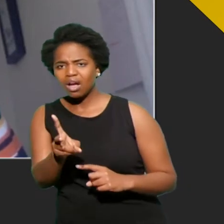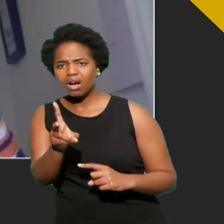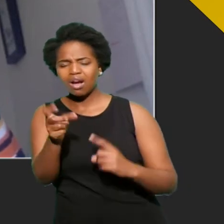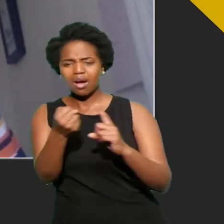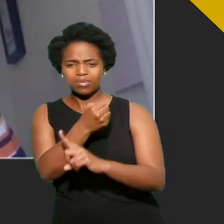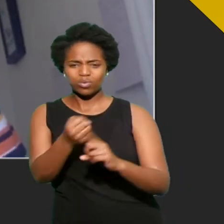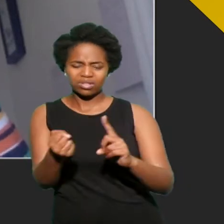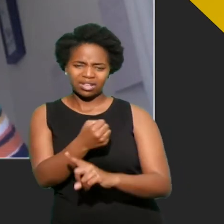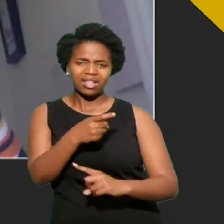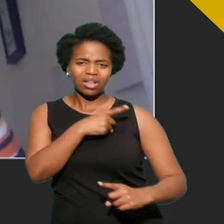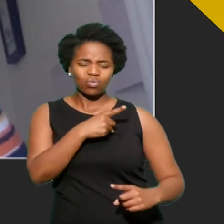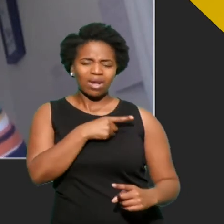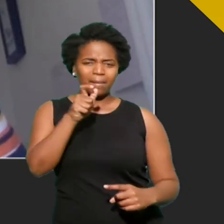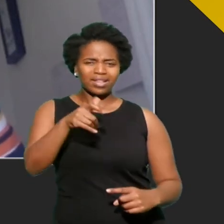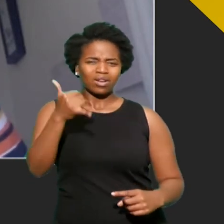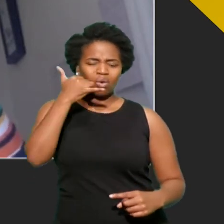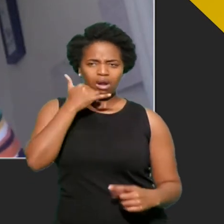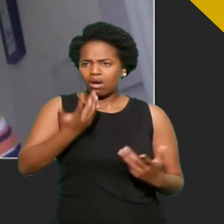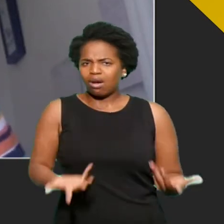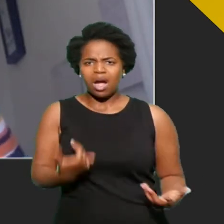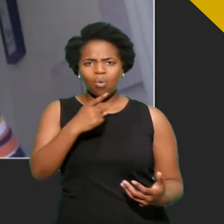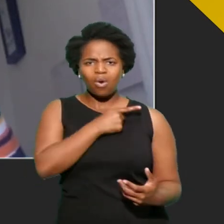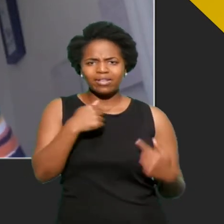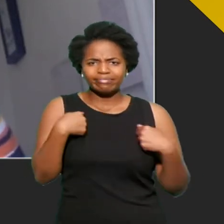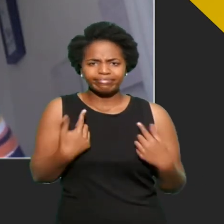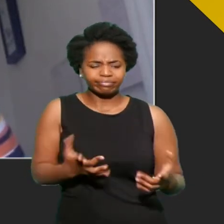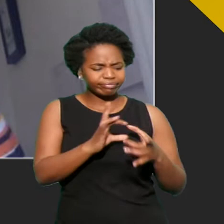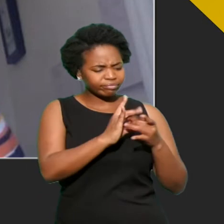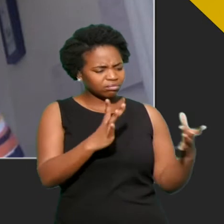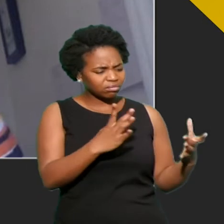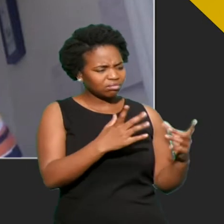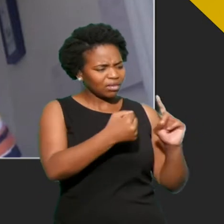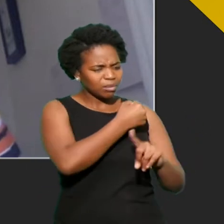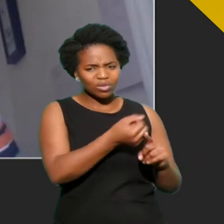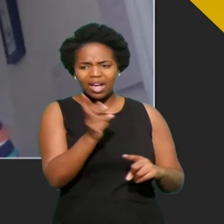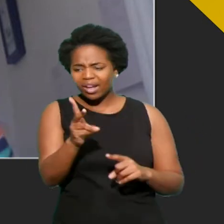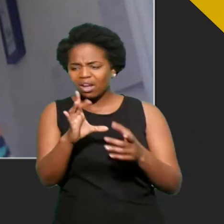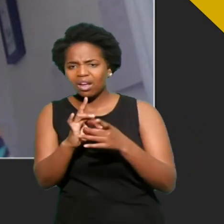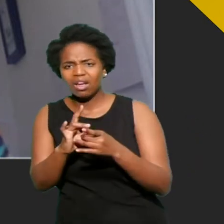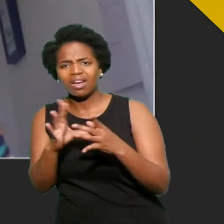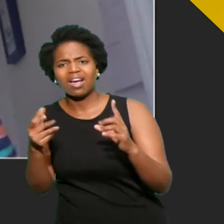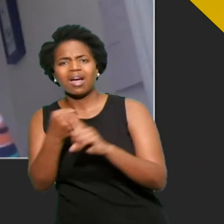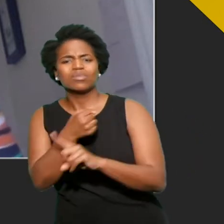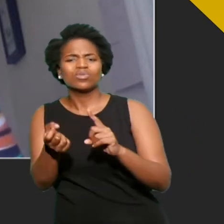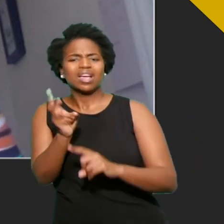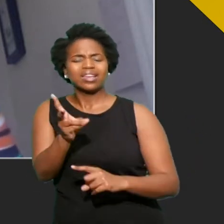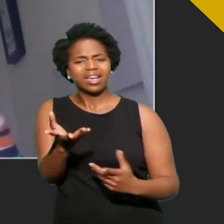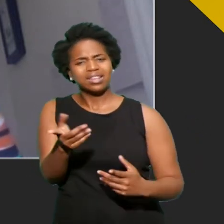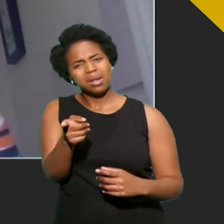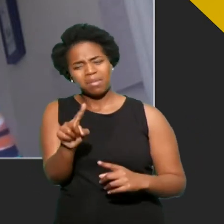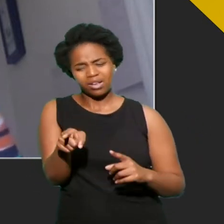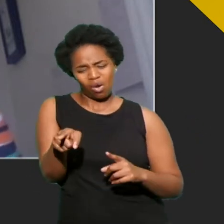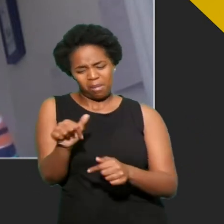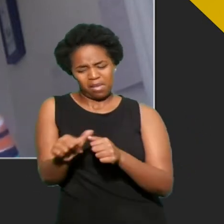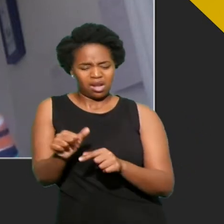anonymous caller seems to be confused about how can I leave my relationship that is abusive and go to another one. Yes, it is